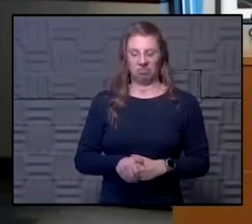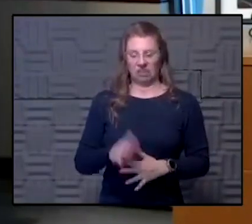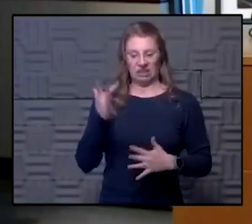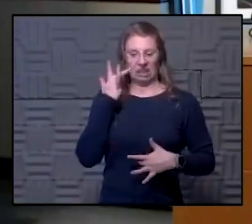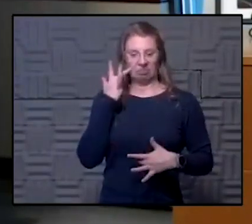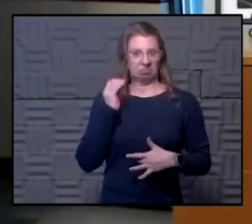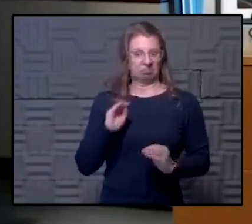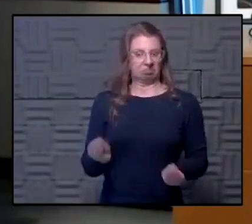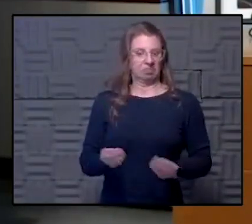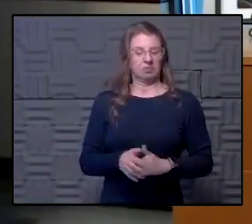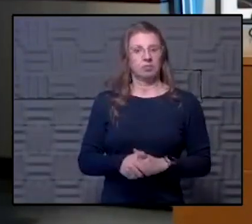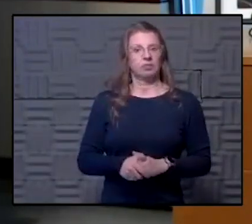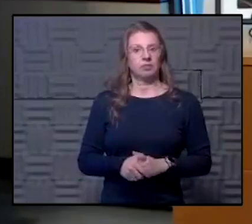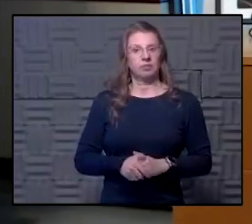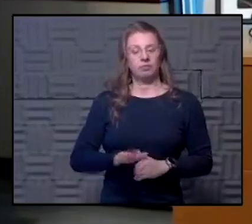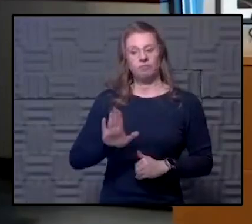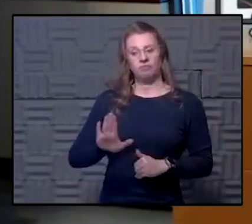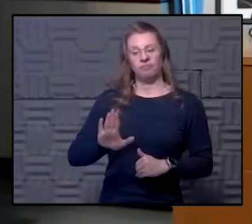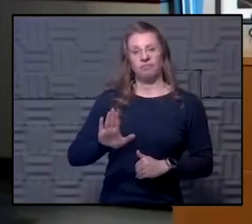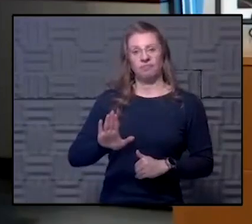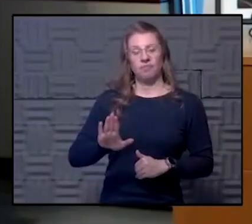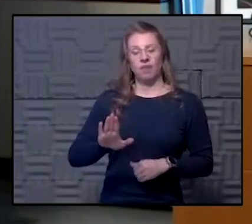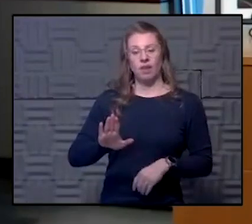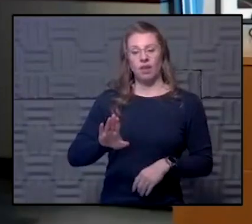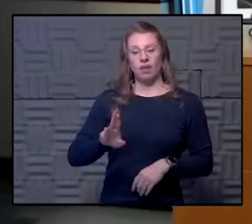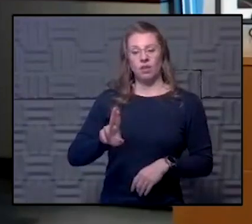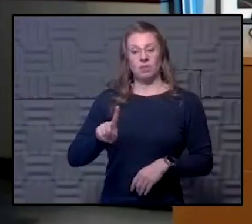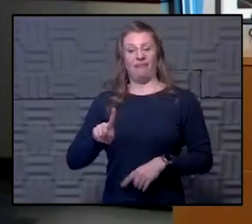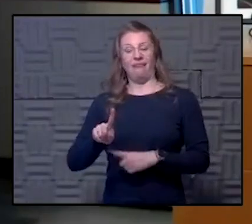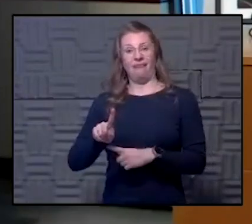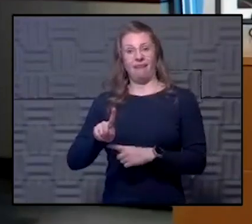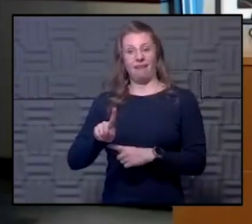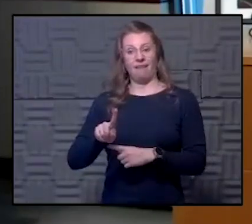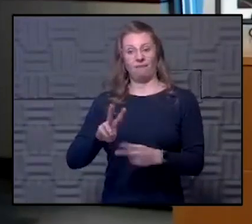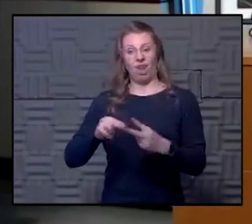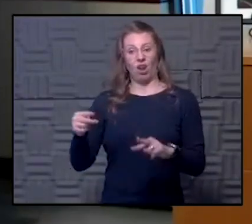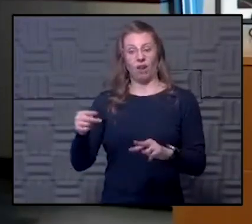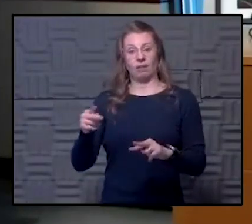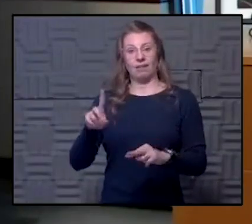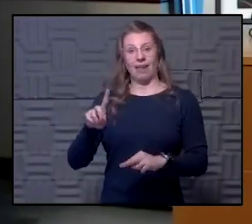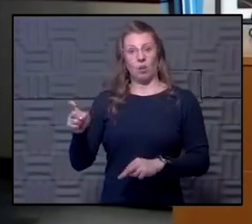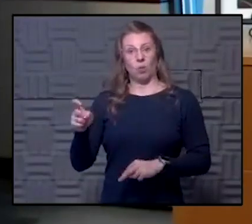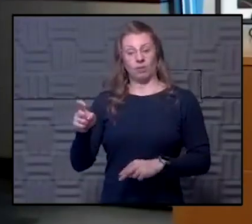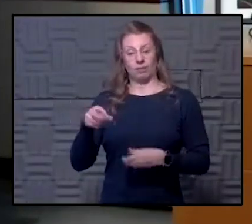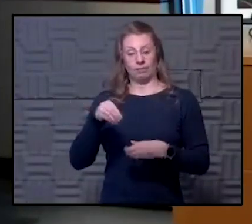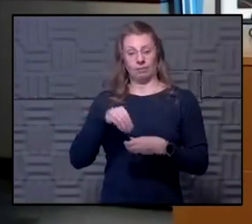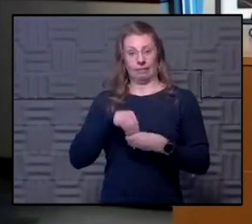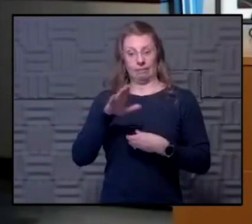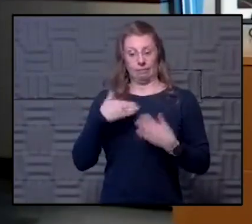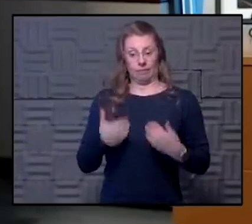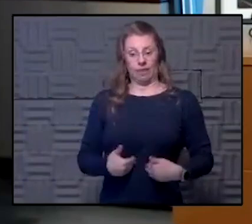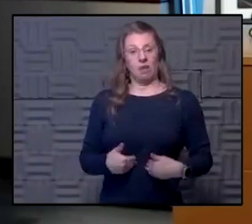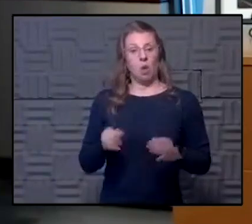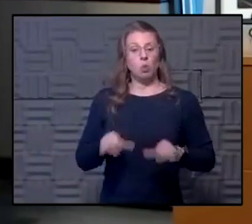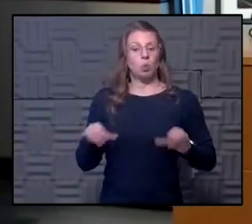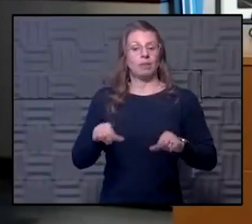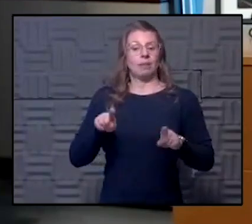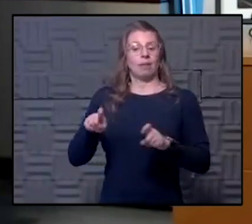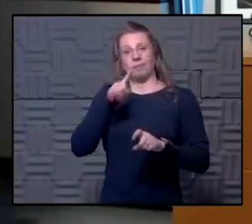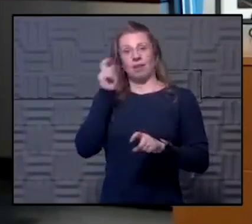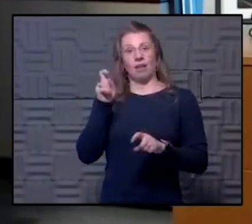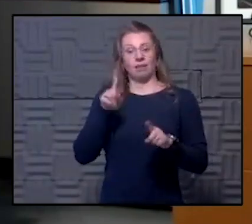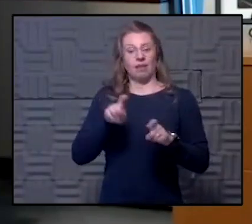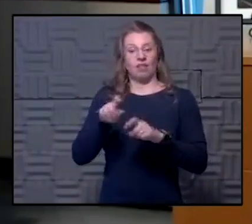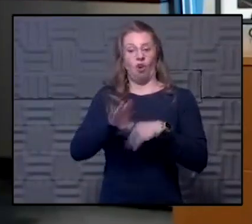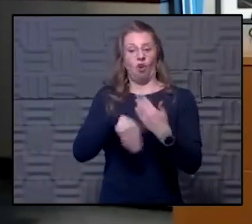ill, and it was his this UK variant diagnosis in him was found through just a routine test because they were testing all